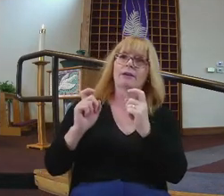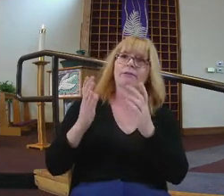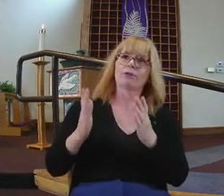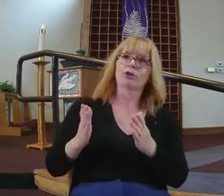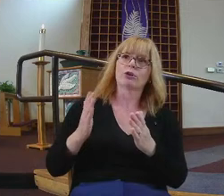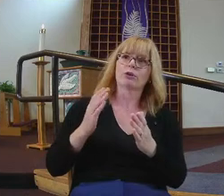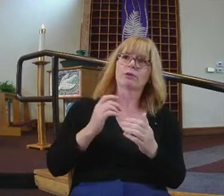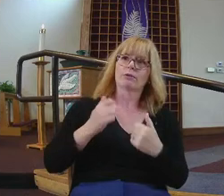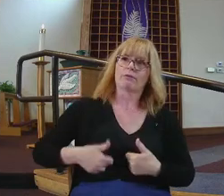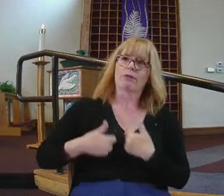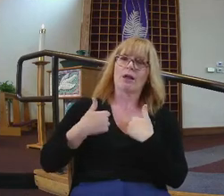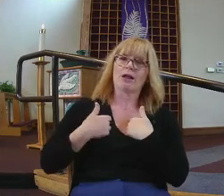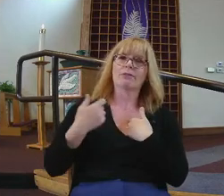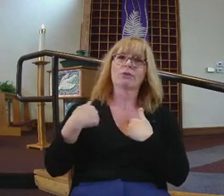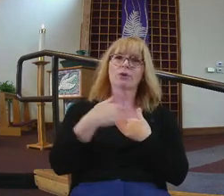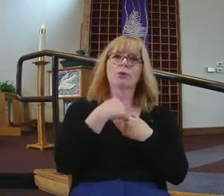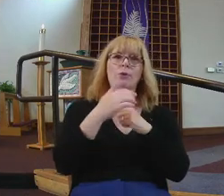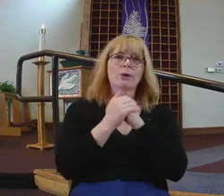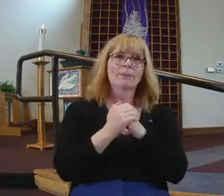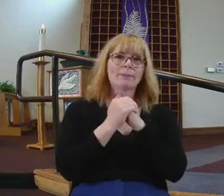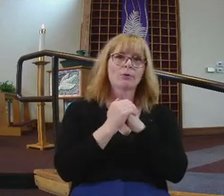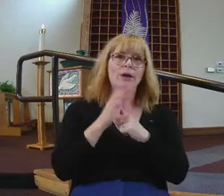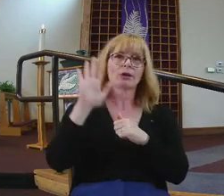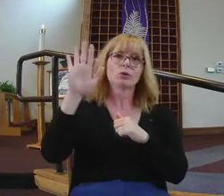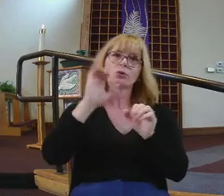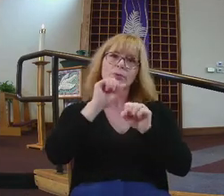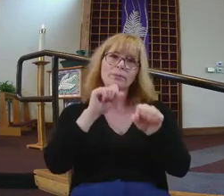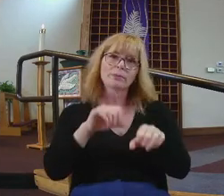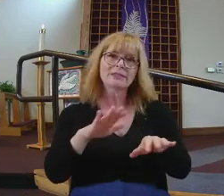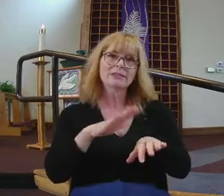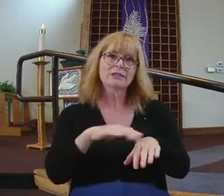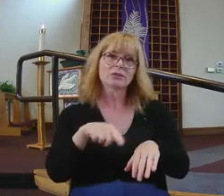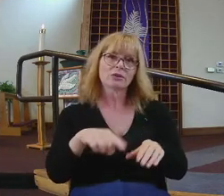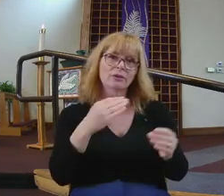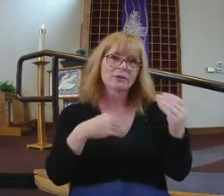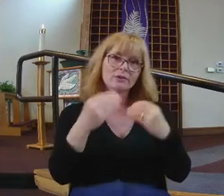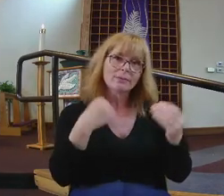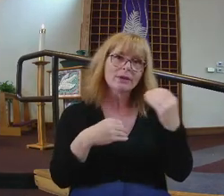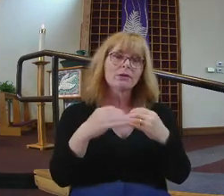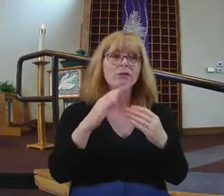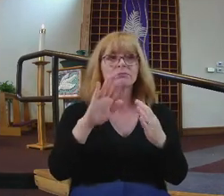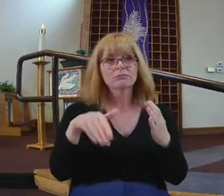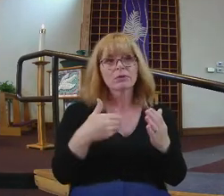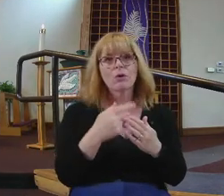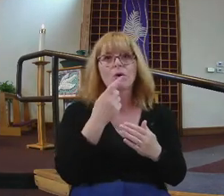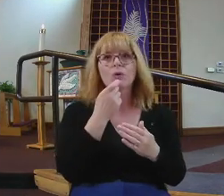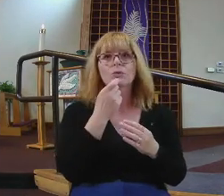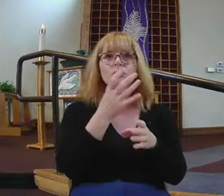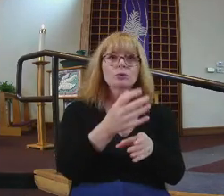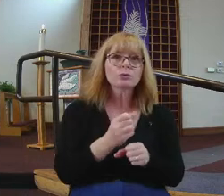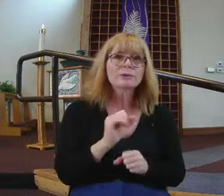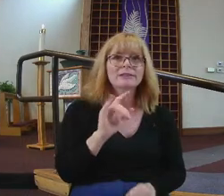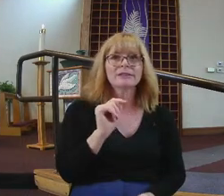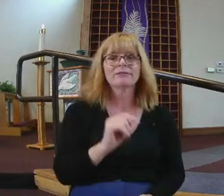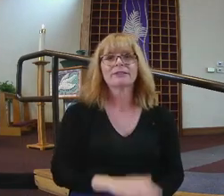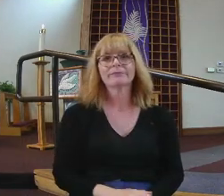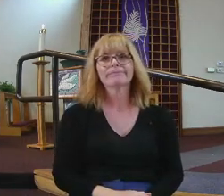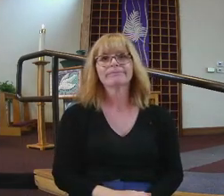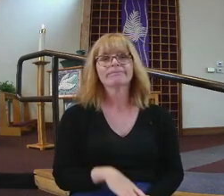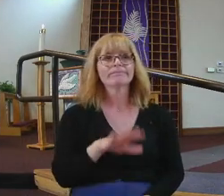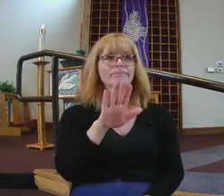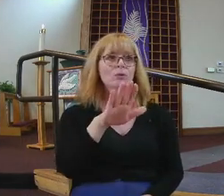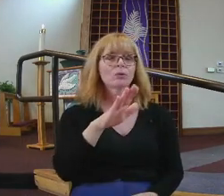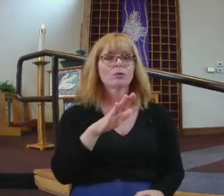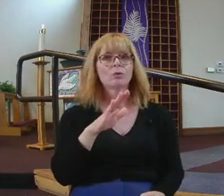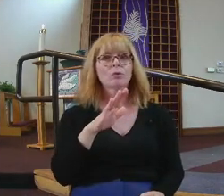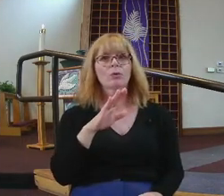pray your blessings upon this meal and all who receive it. Amen. When you put your child down